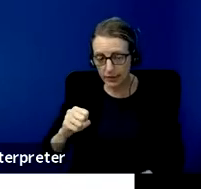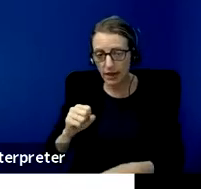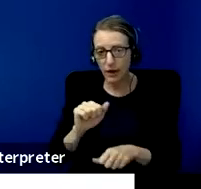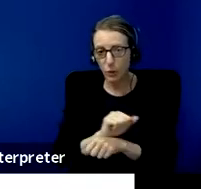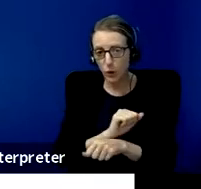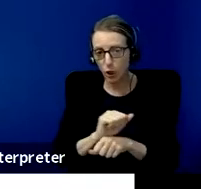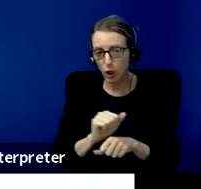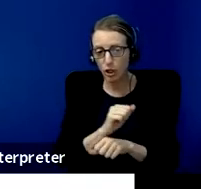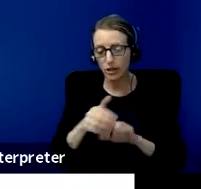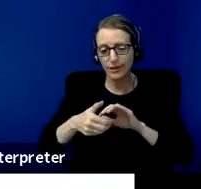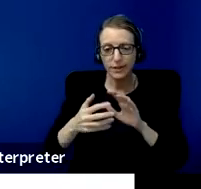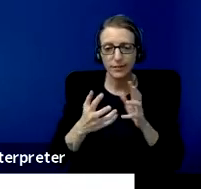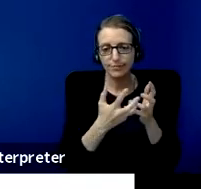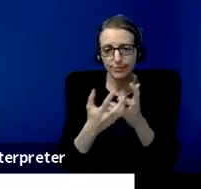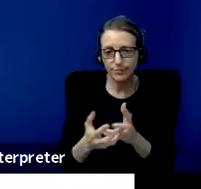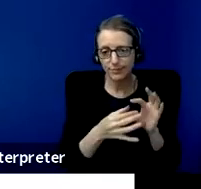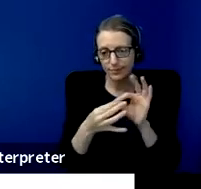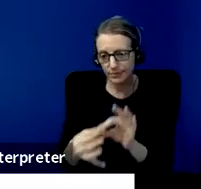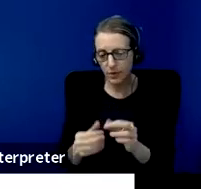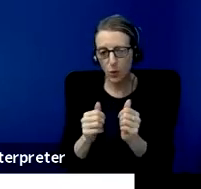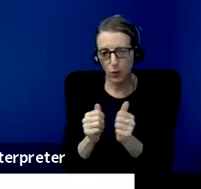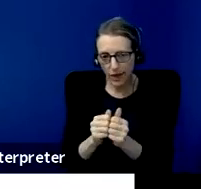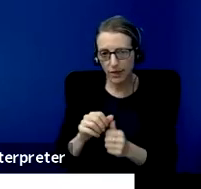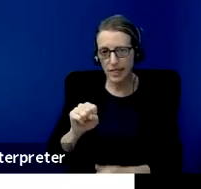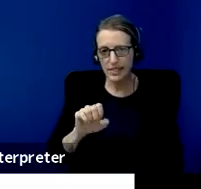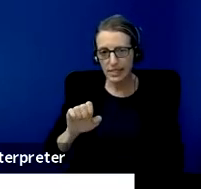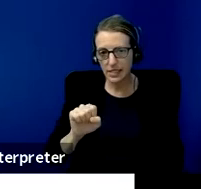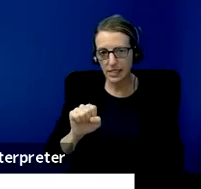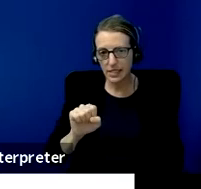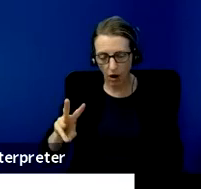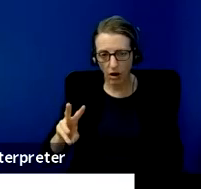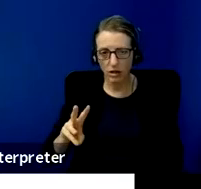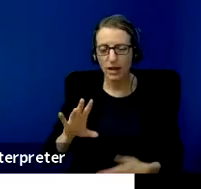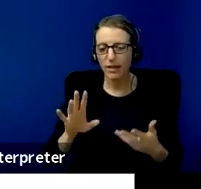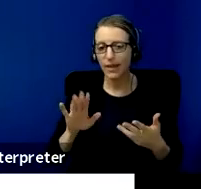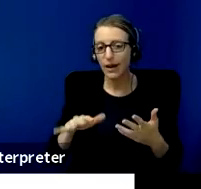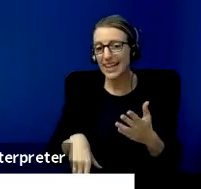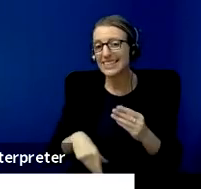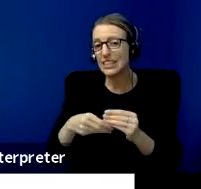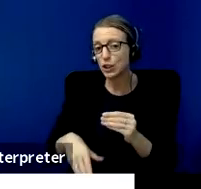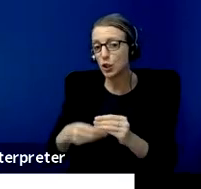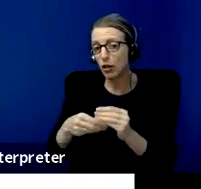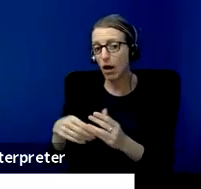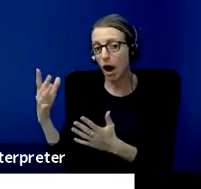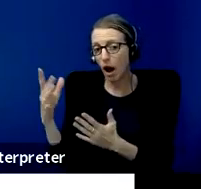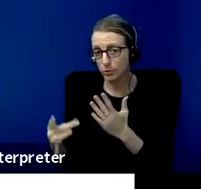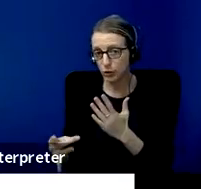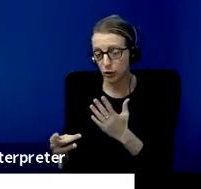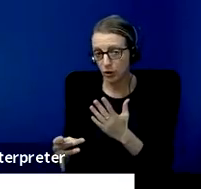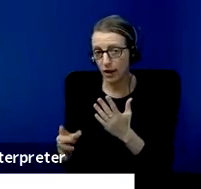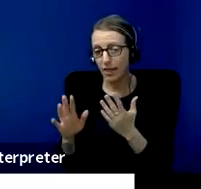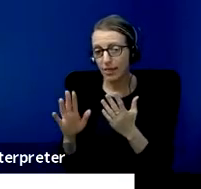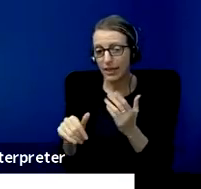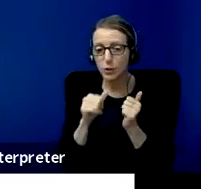in conjunction with Seesaw. These are things that are additional, that are optional, that necessarily